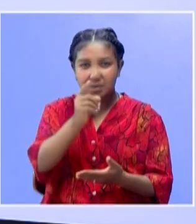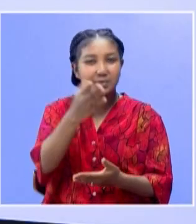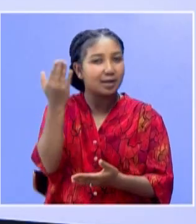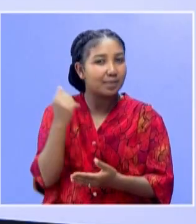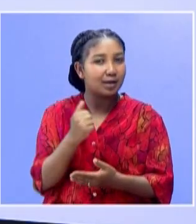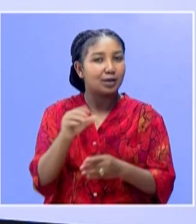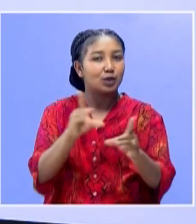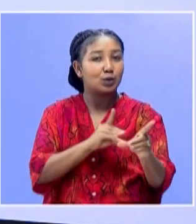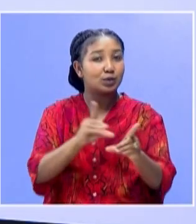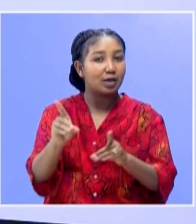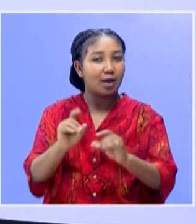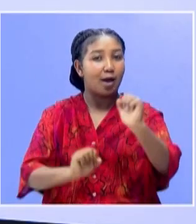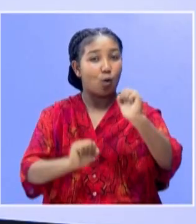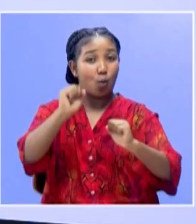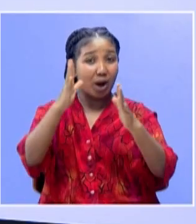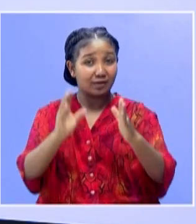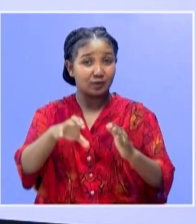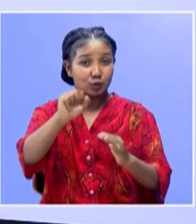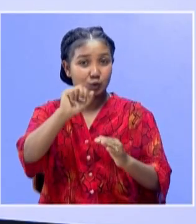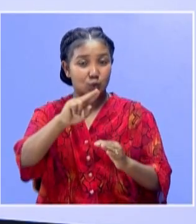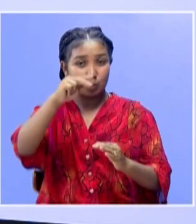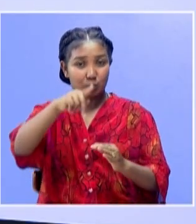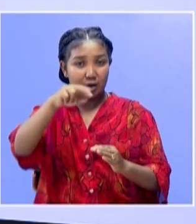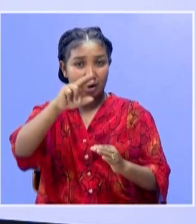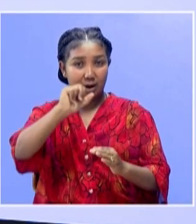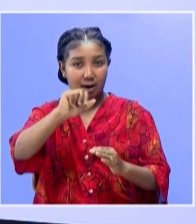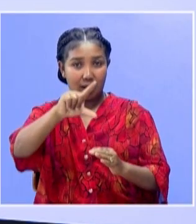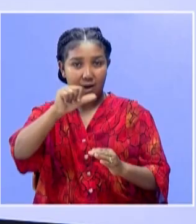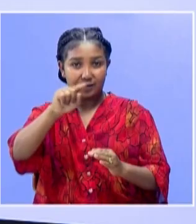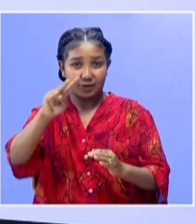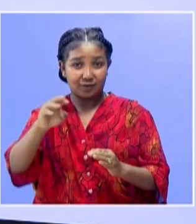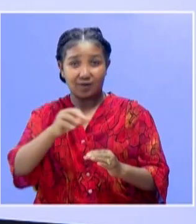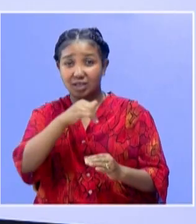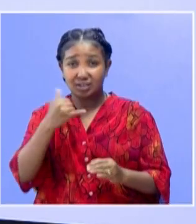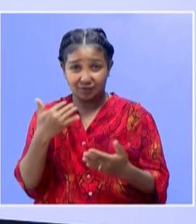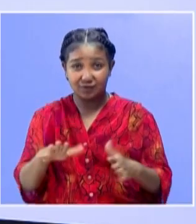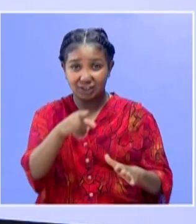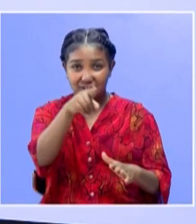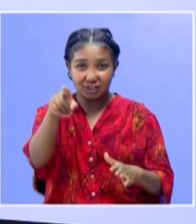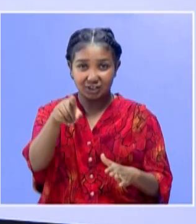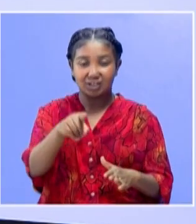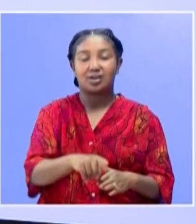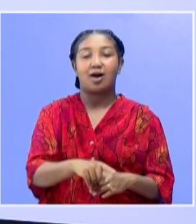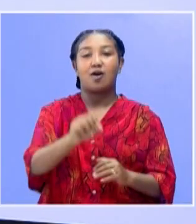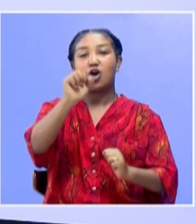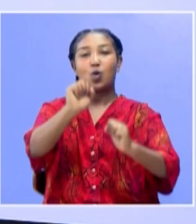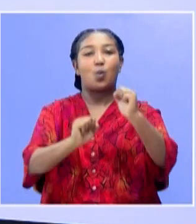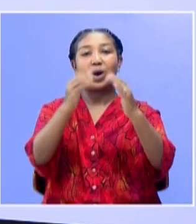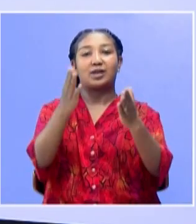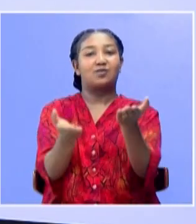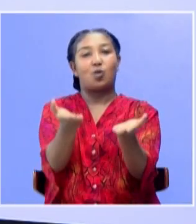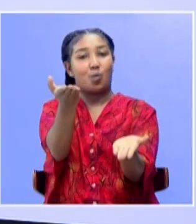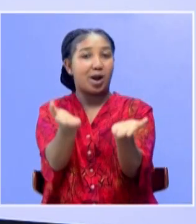Do you say the comparative and superlative adjectives? Wonderful. The comparative and